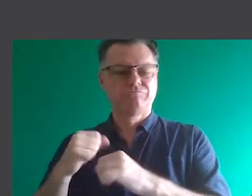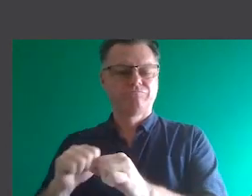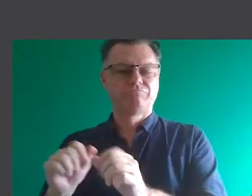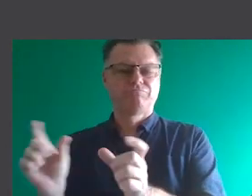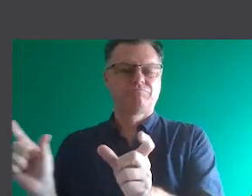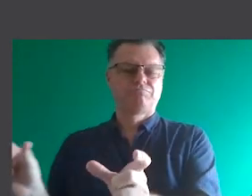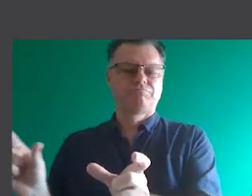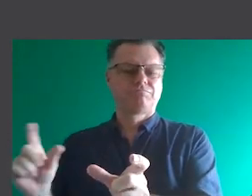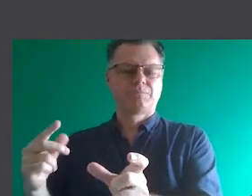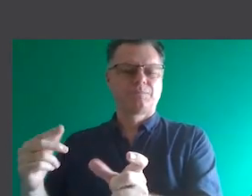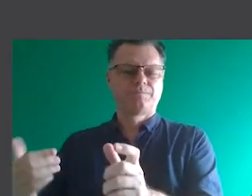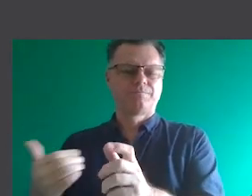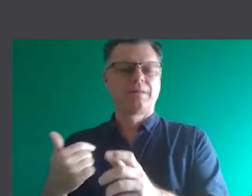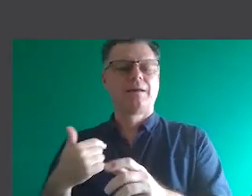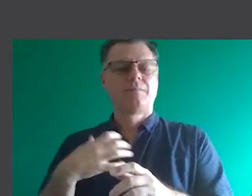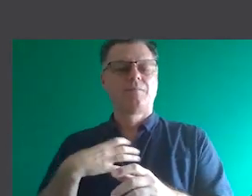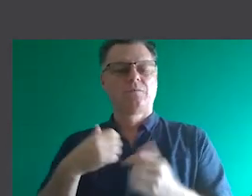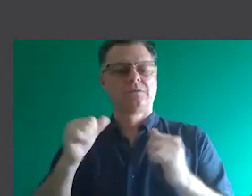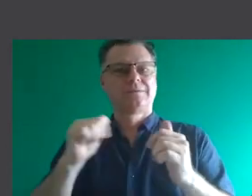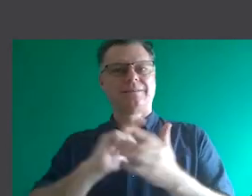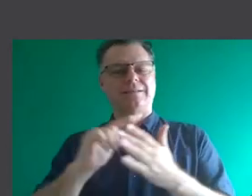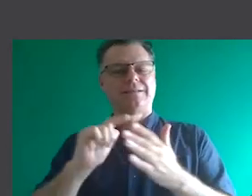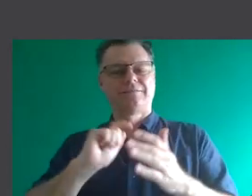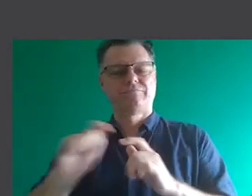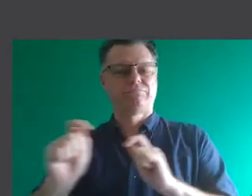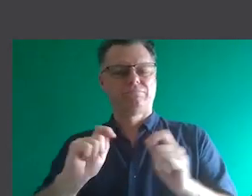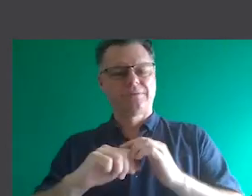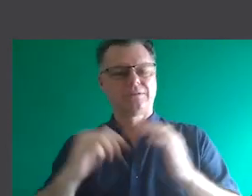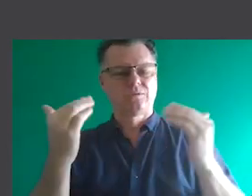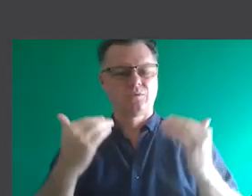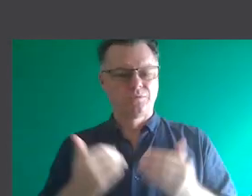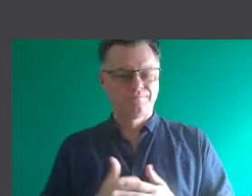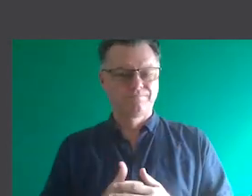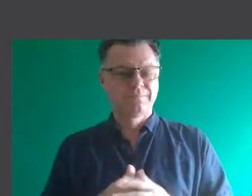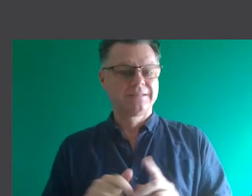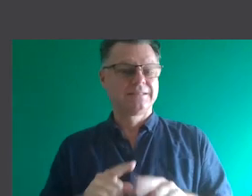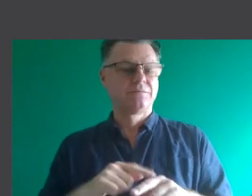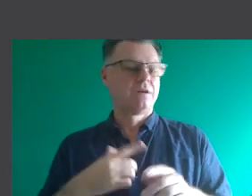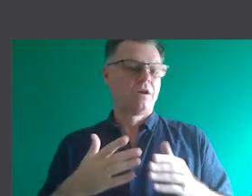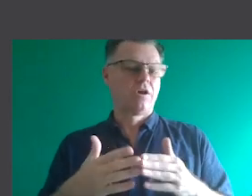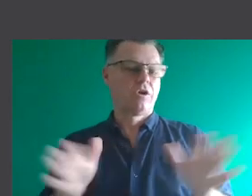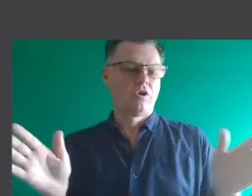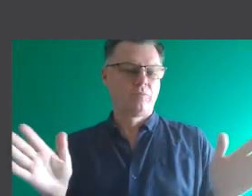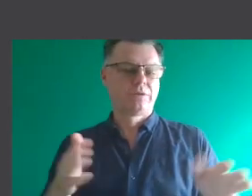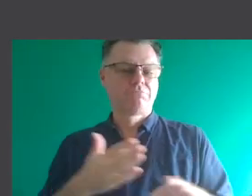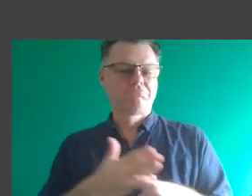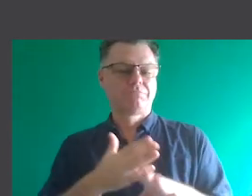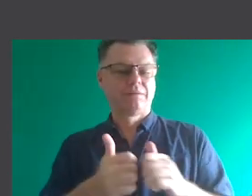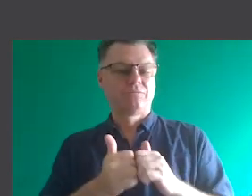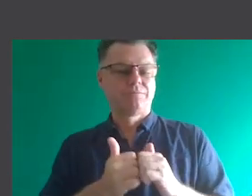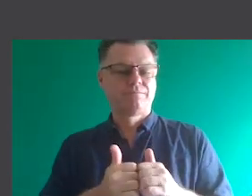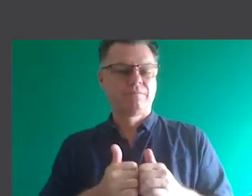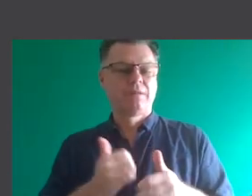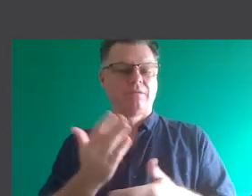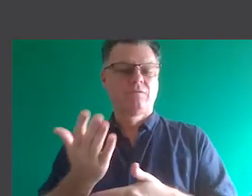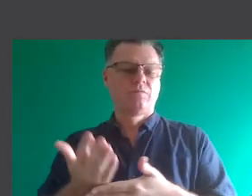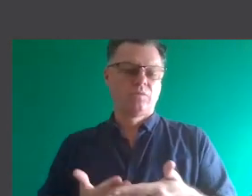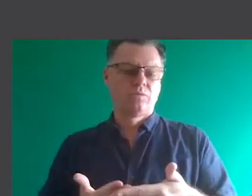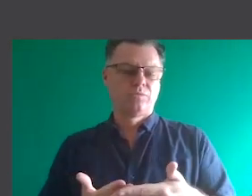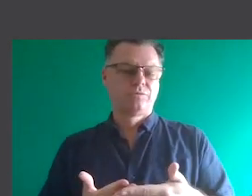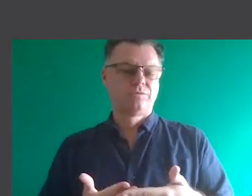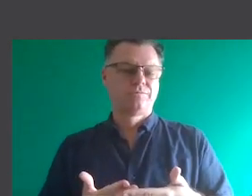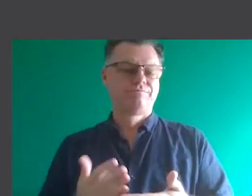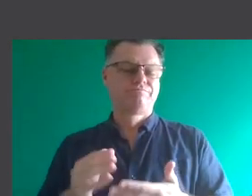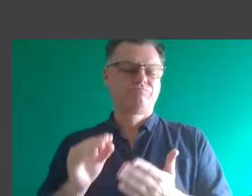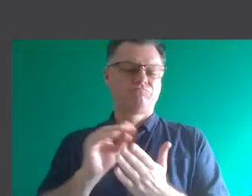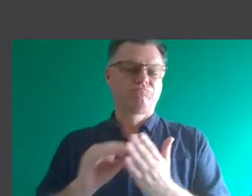integrity, and to increase the chances of the investigation success in court. But we're also very open and very collaborative, and